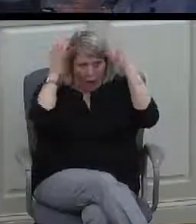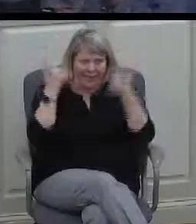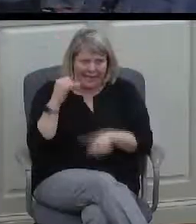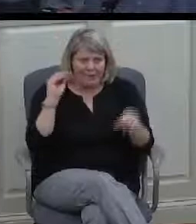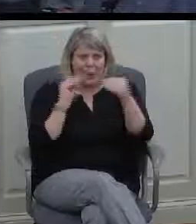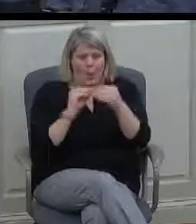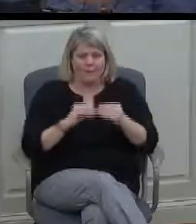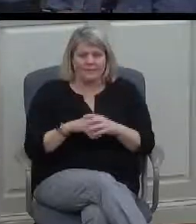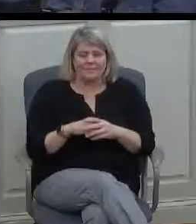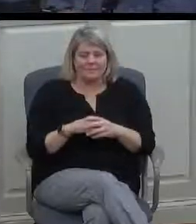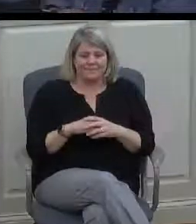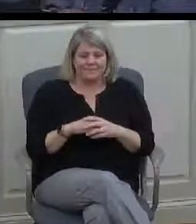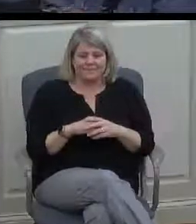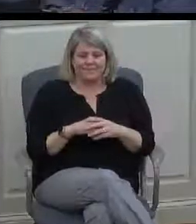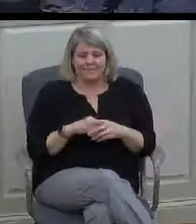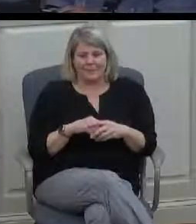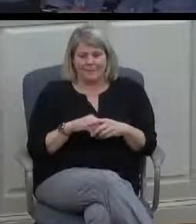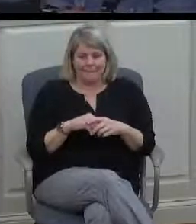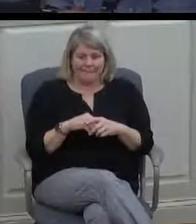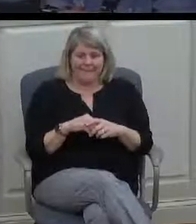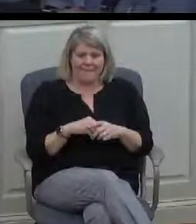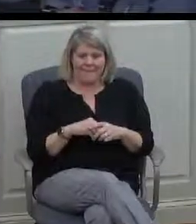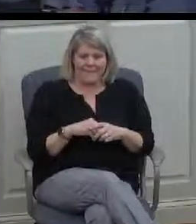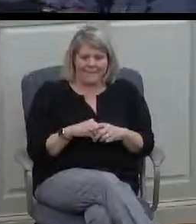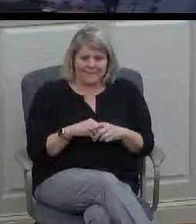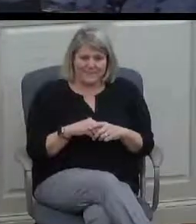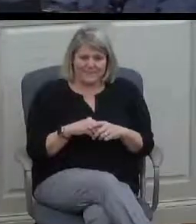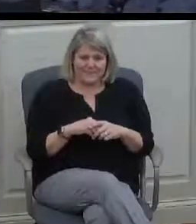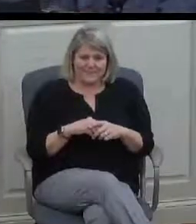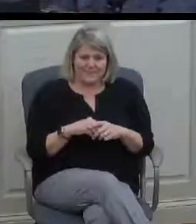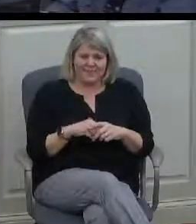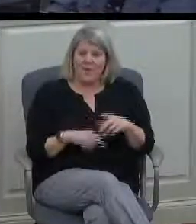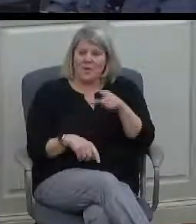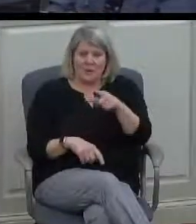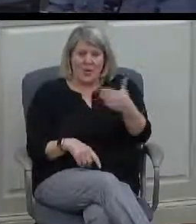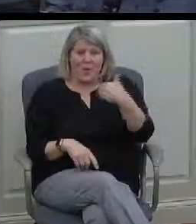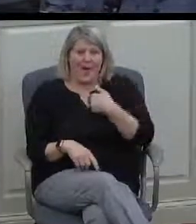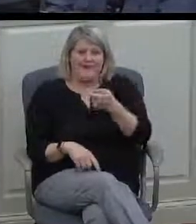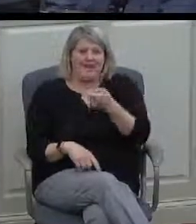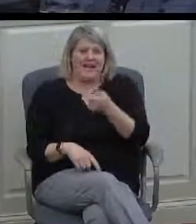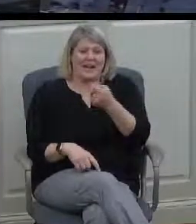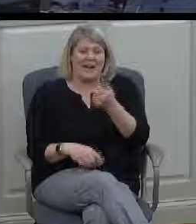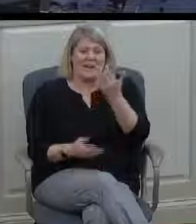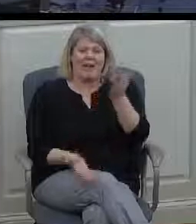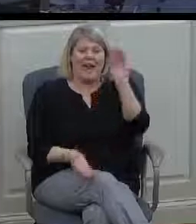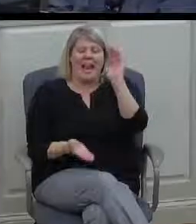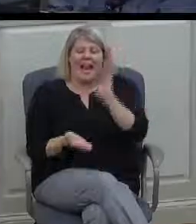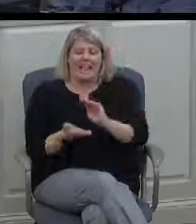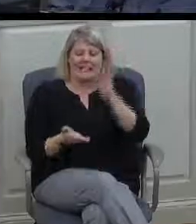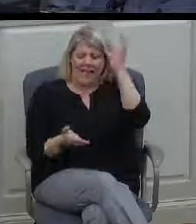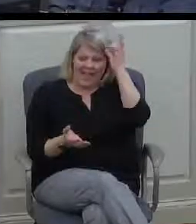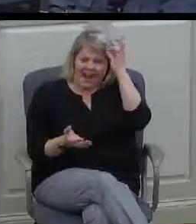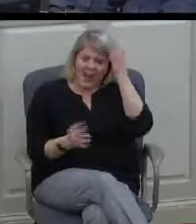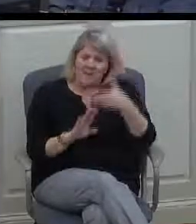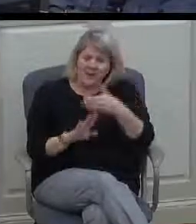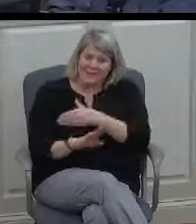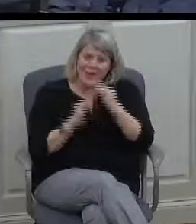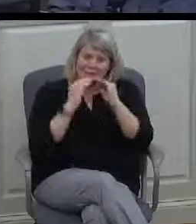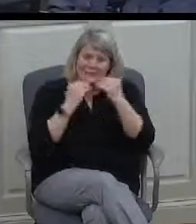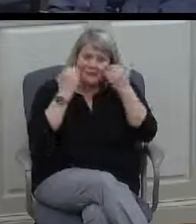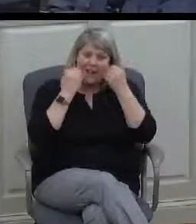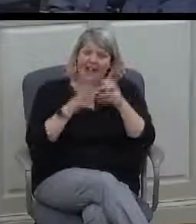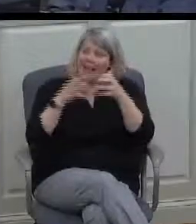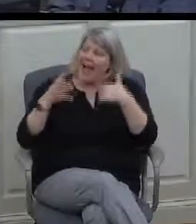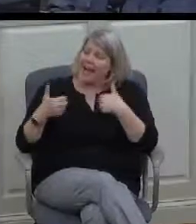Had a lot more hair when you started out, right? I think so. Not much, just a little bit. You used to smile a lot more too, didn't you? I think I still